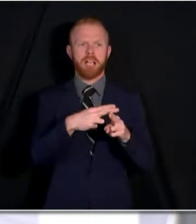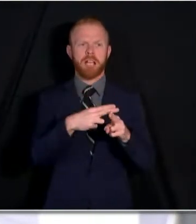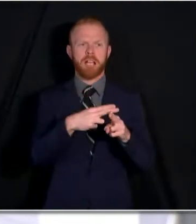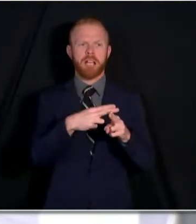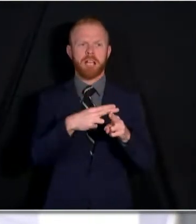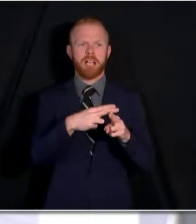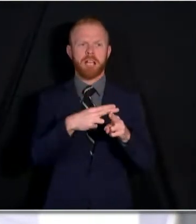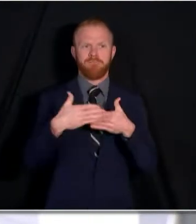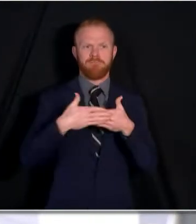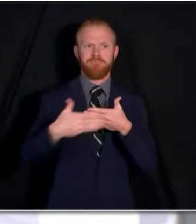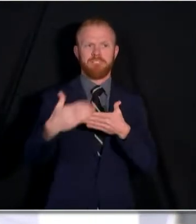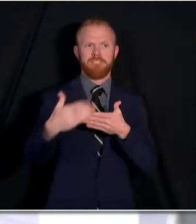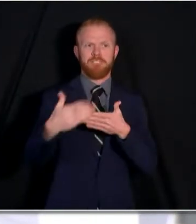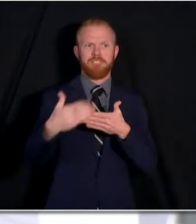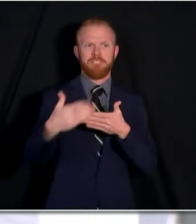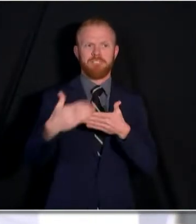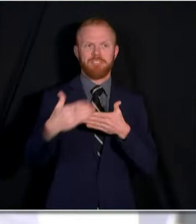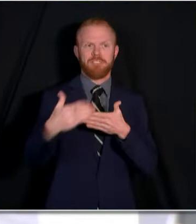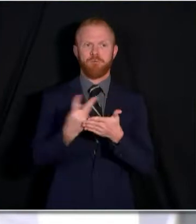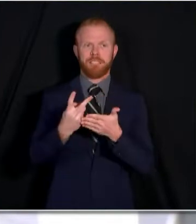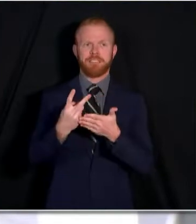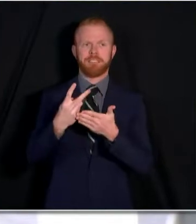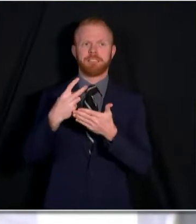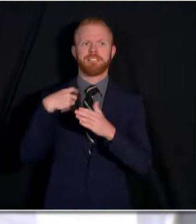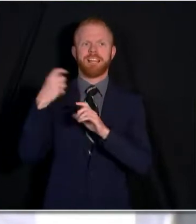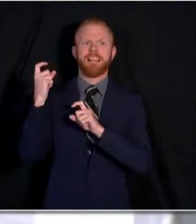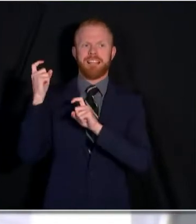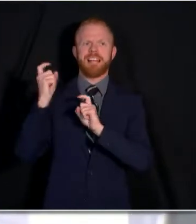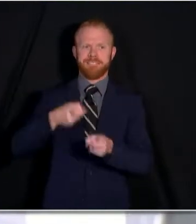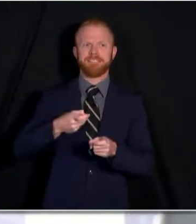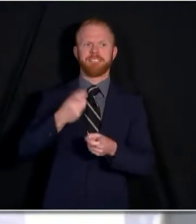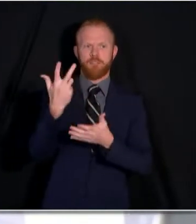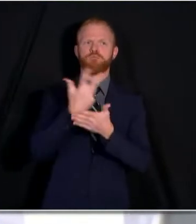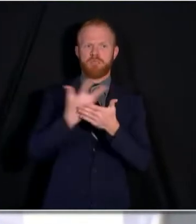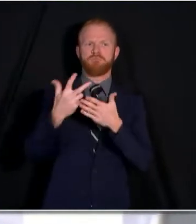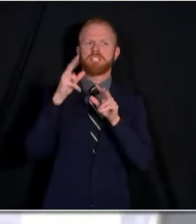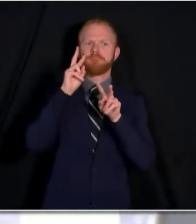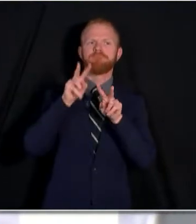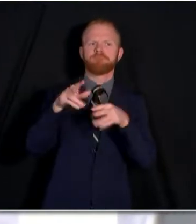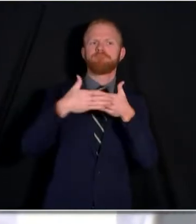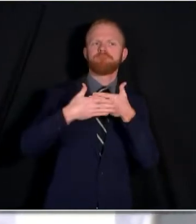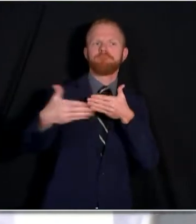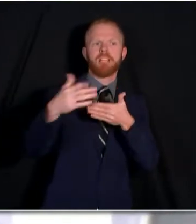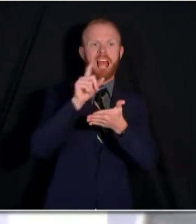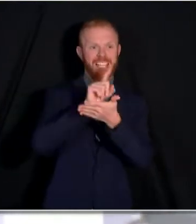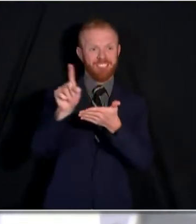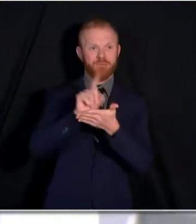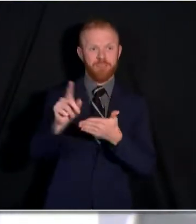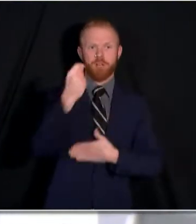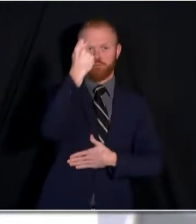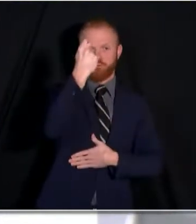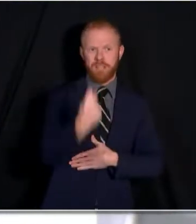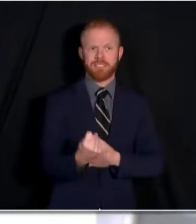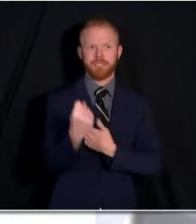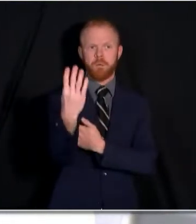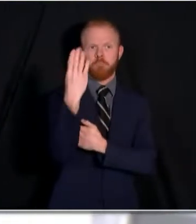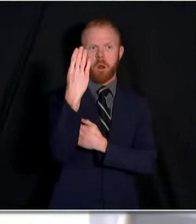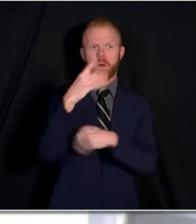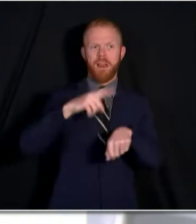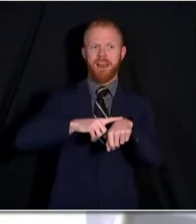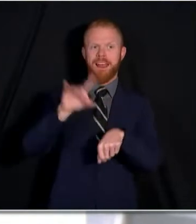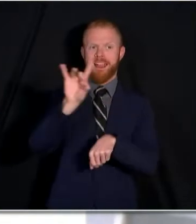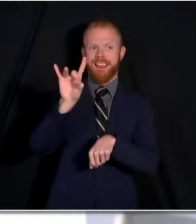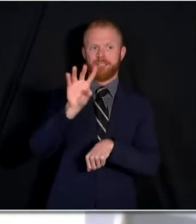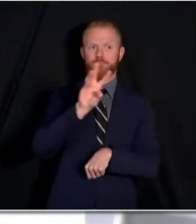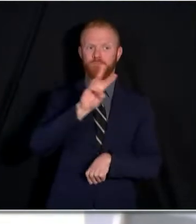3 weeks in advance. Every Tuesday morning, 8 a.m. West Coast time, we are